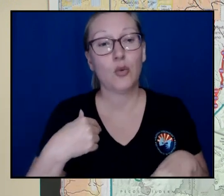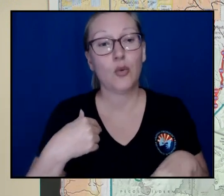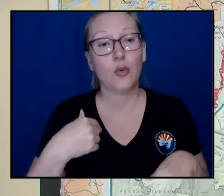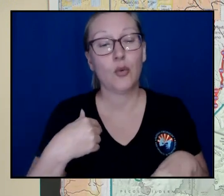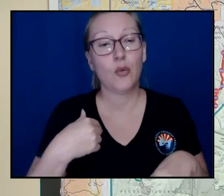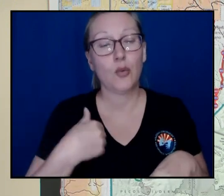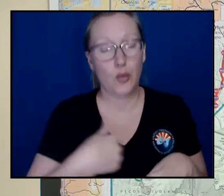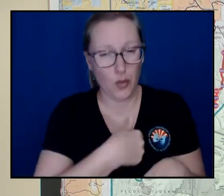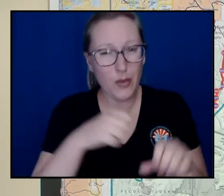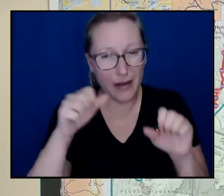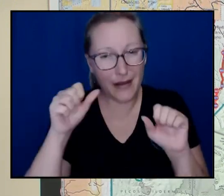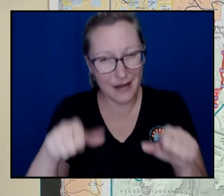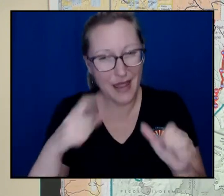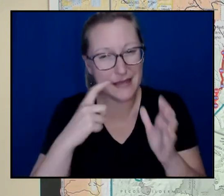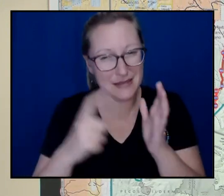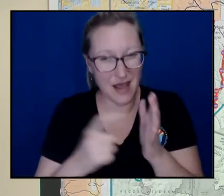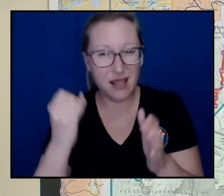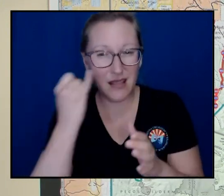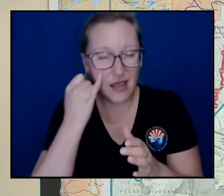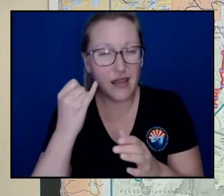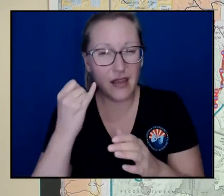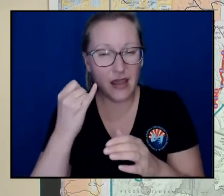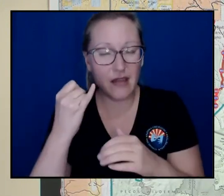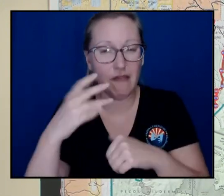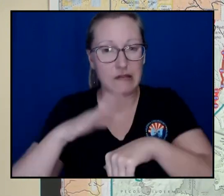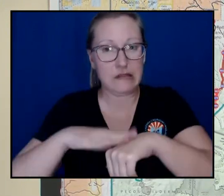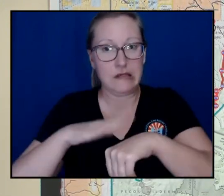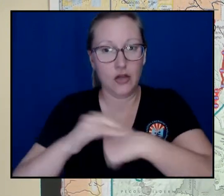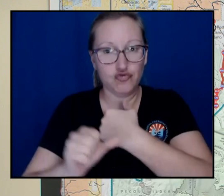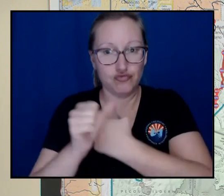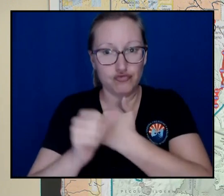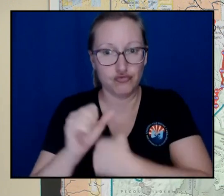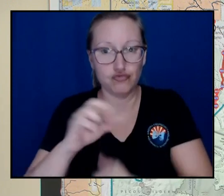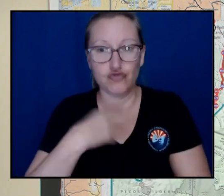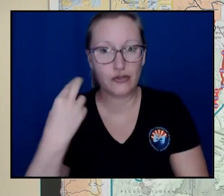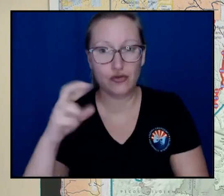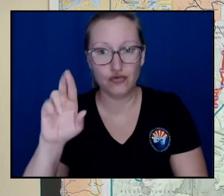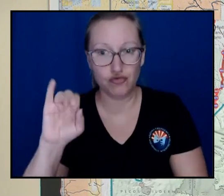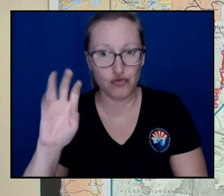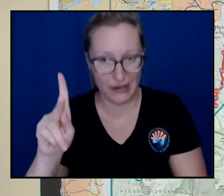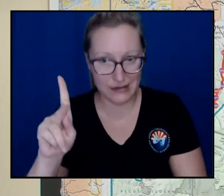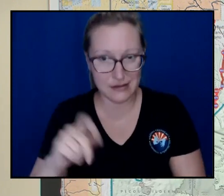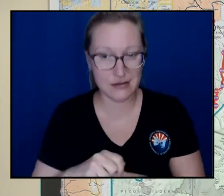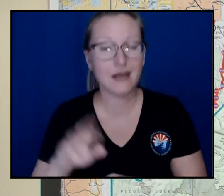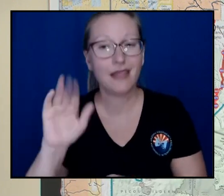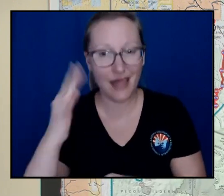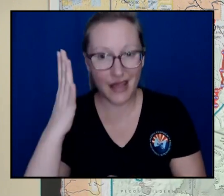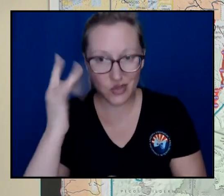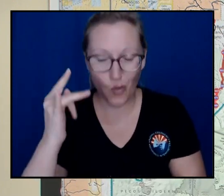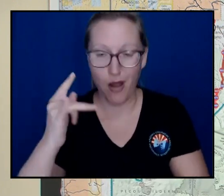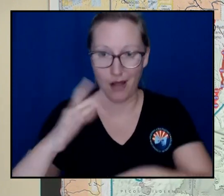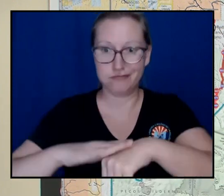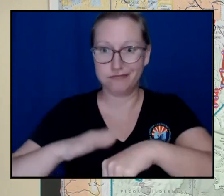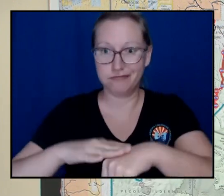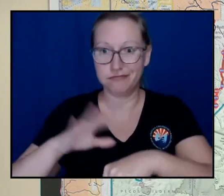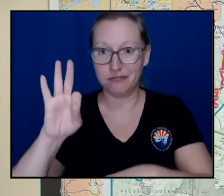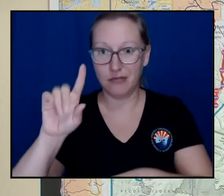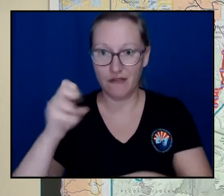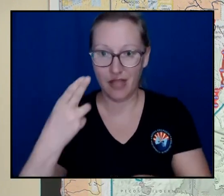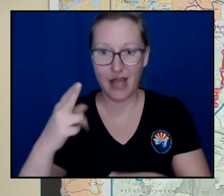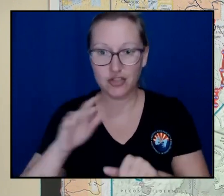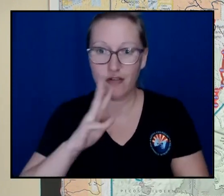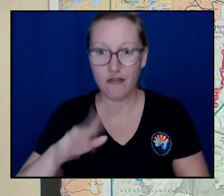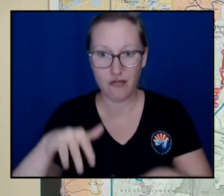for that, and that's what those flash flood watches are for. Now, we actually don't have one today. The National Weather Service in